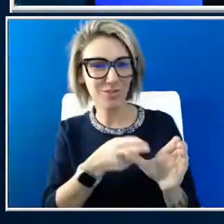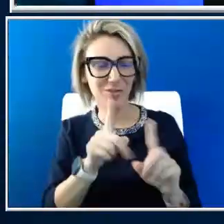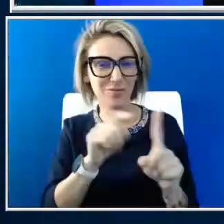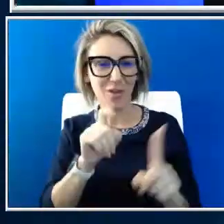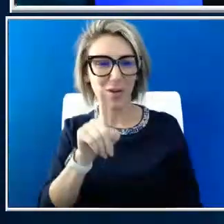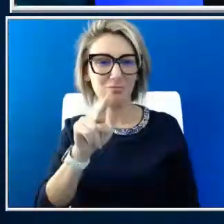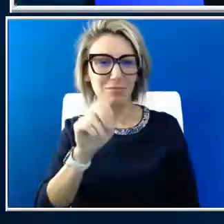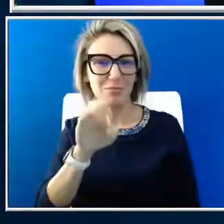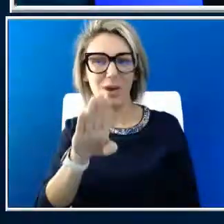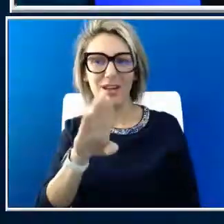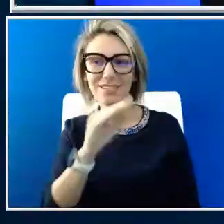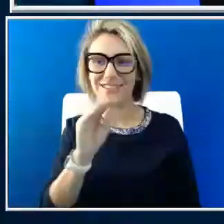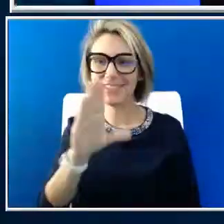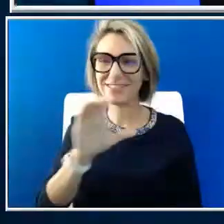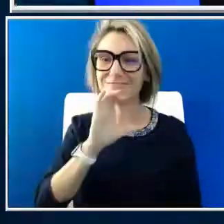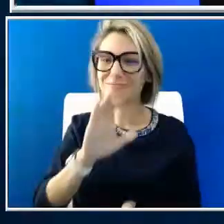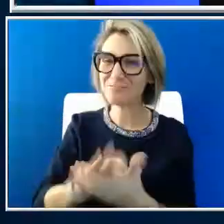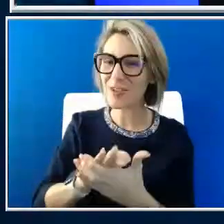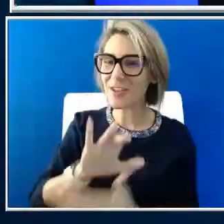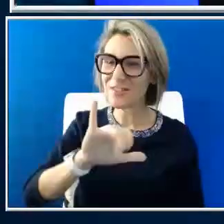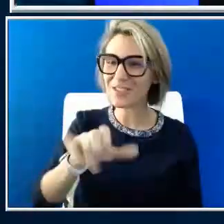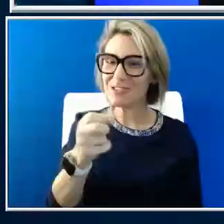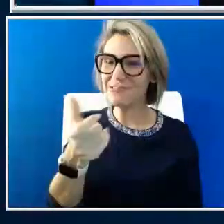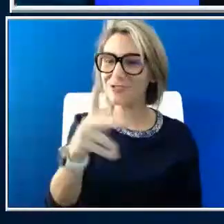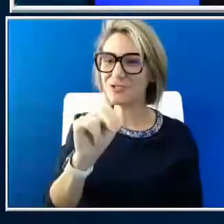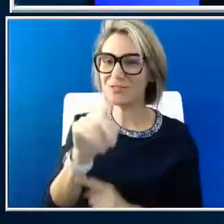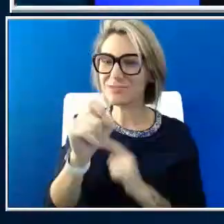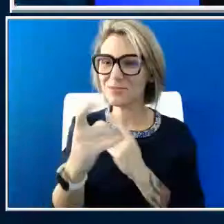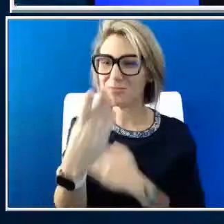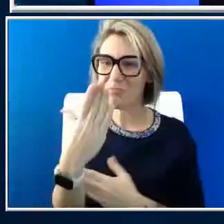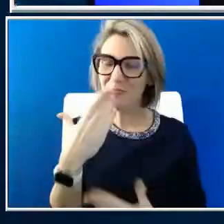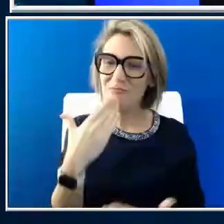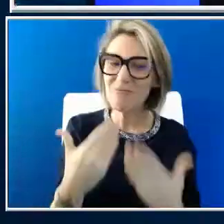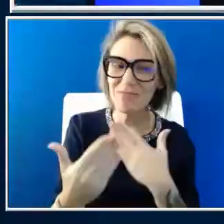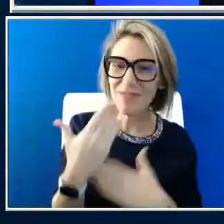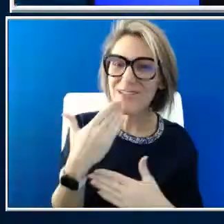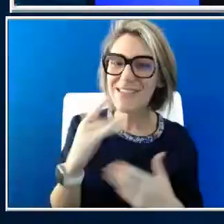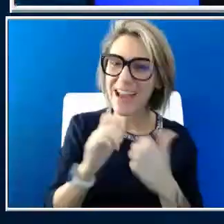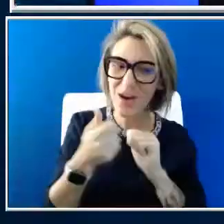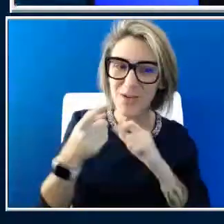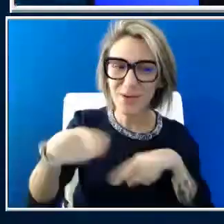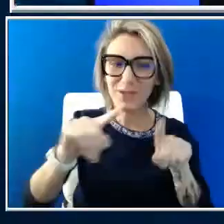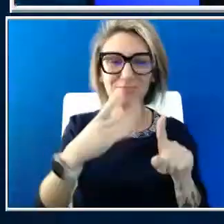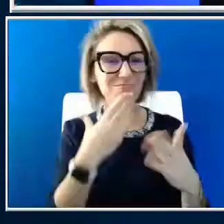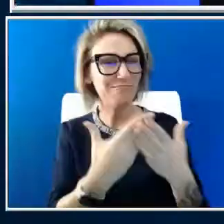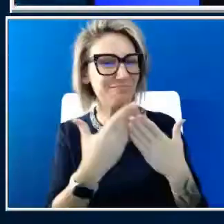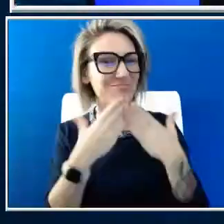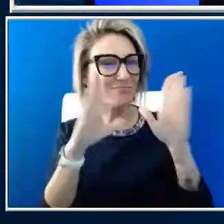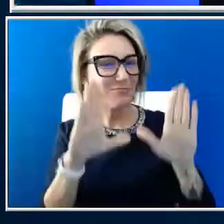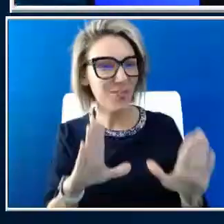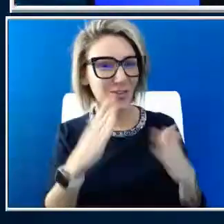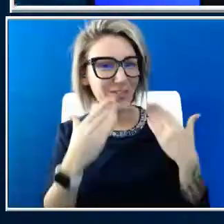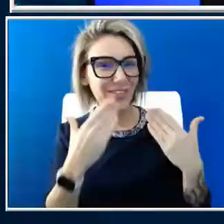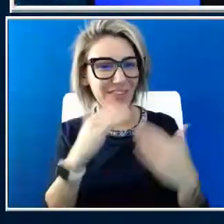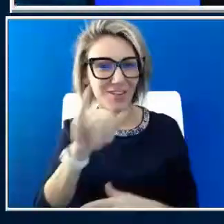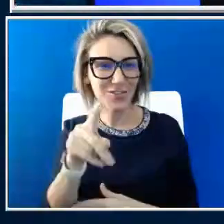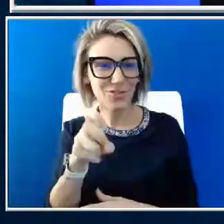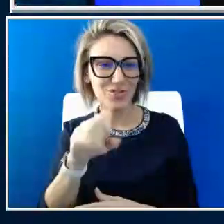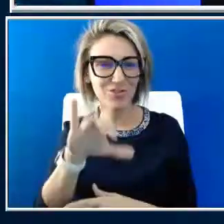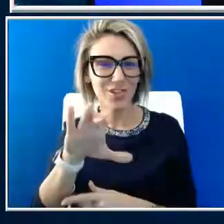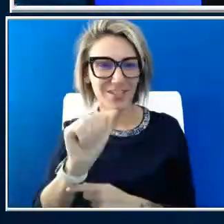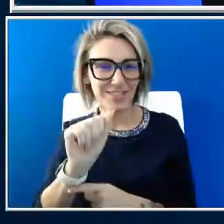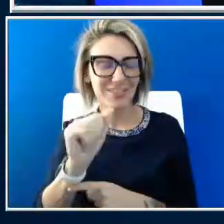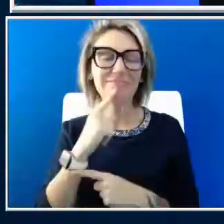wife, Jean, this morning. Hey guys, good morning. How are you? We're good. Great. Thank you, Jessica. Good to see you